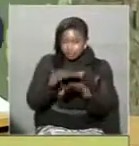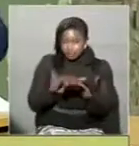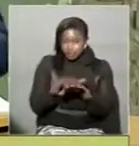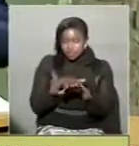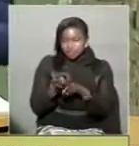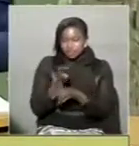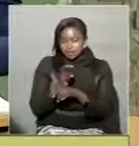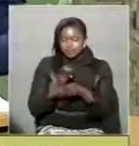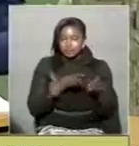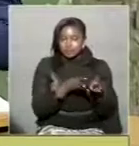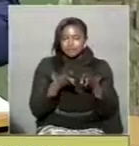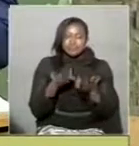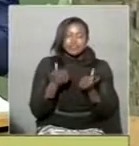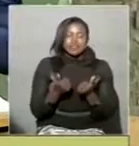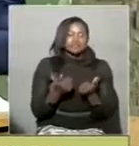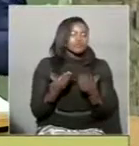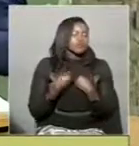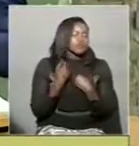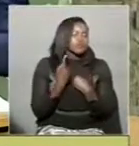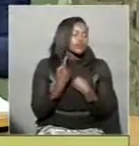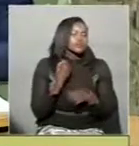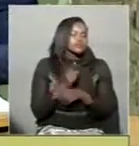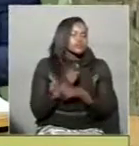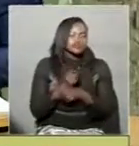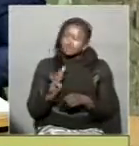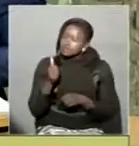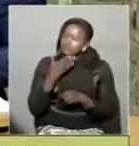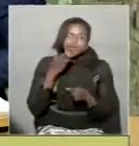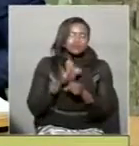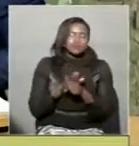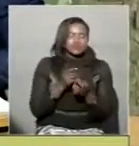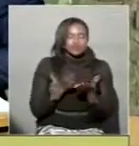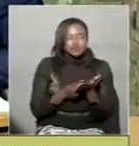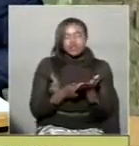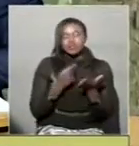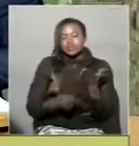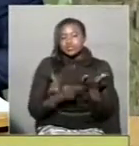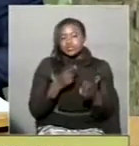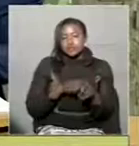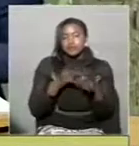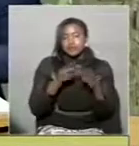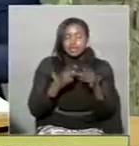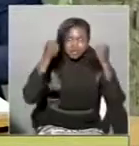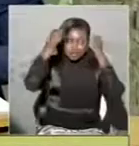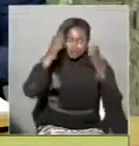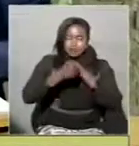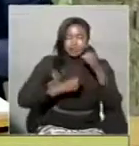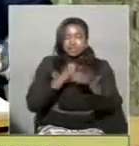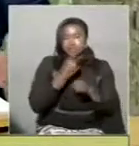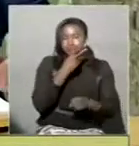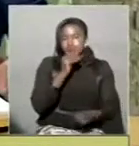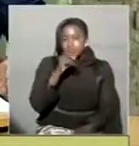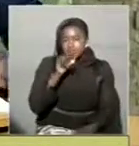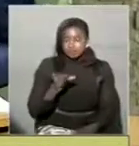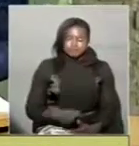Doctor, they're giving me just a second. What do you promise Uganda as we start an academic year 2019? In just a sentence. We are